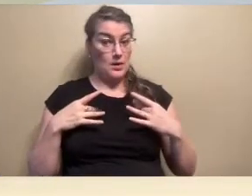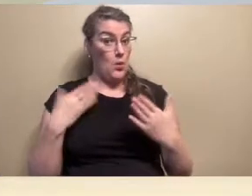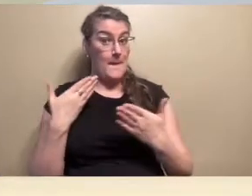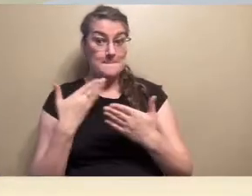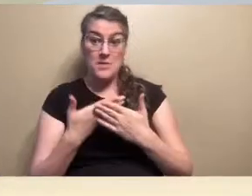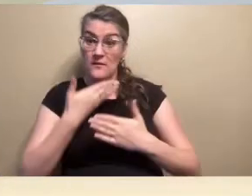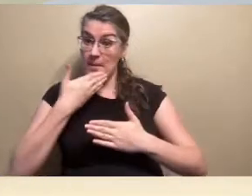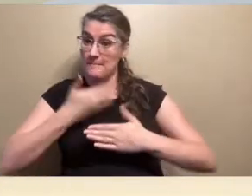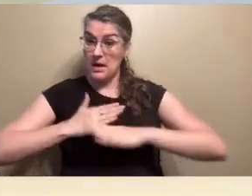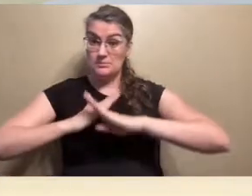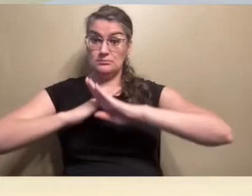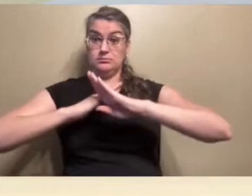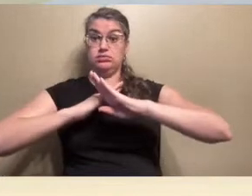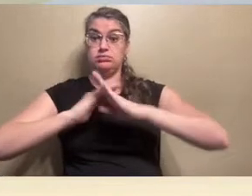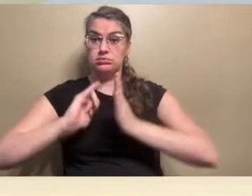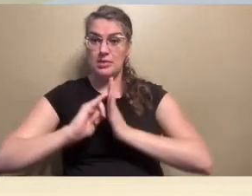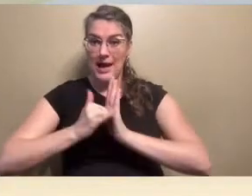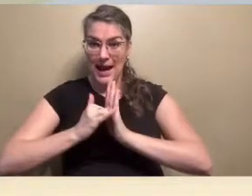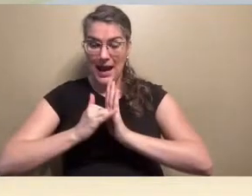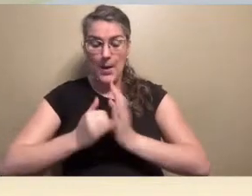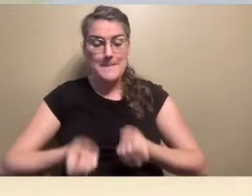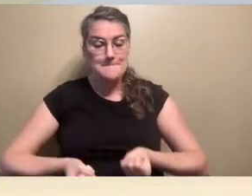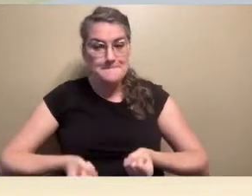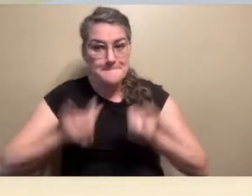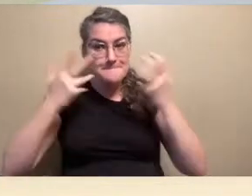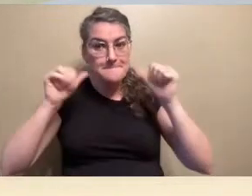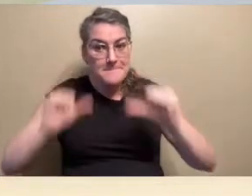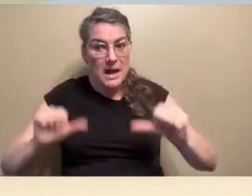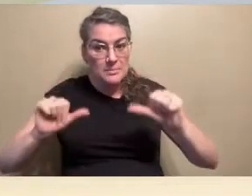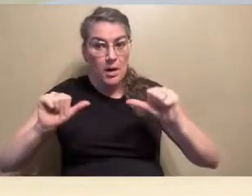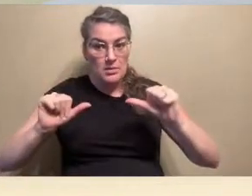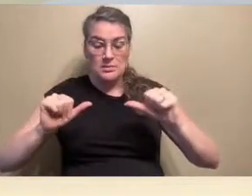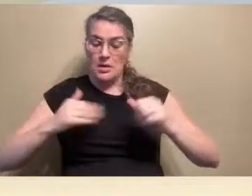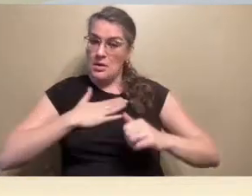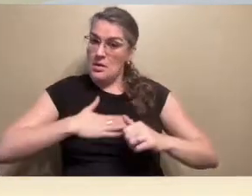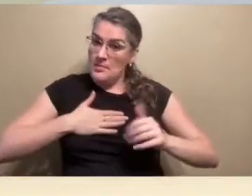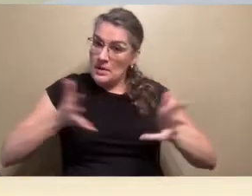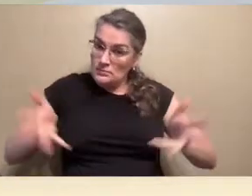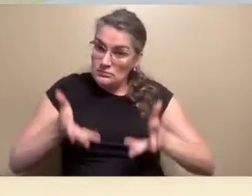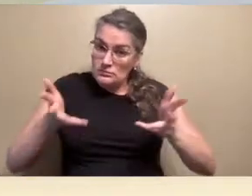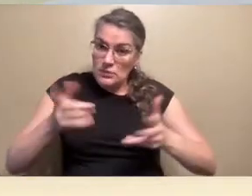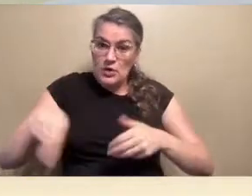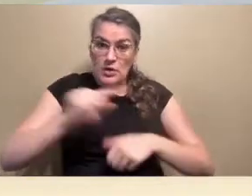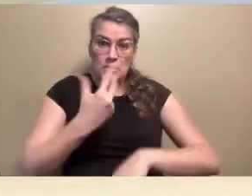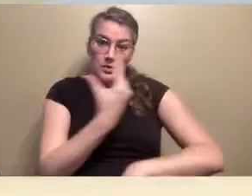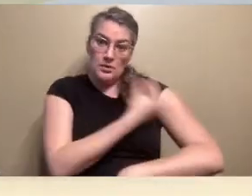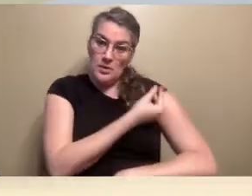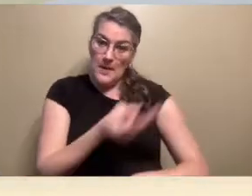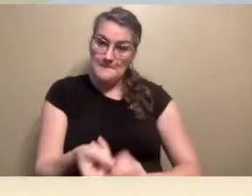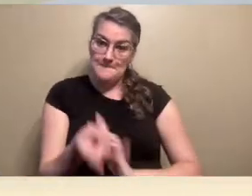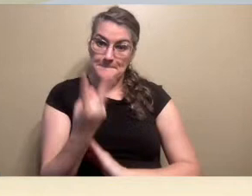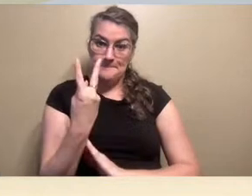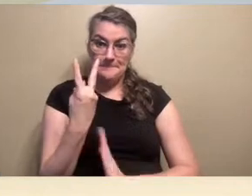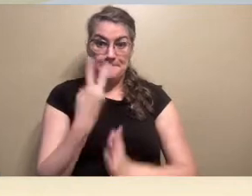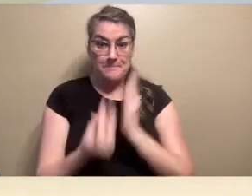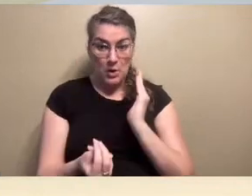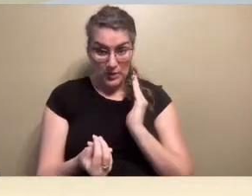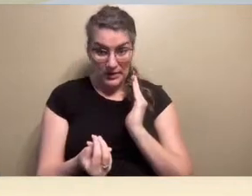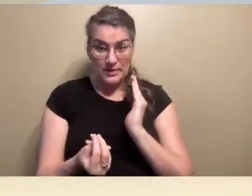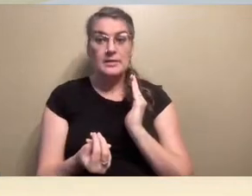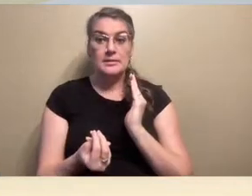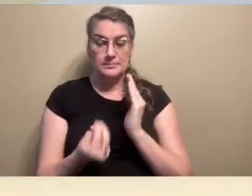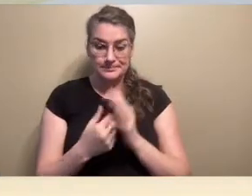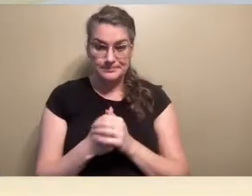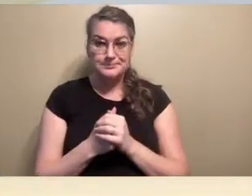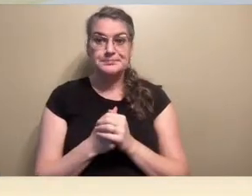is for as many people as possible to be fully immunized with 2 doses, and to continue to focus